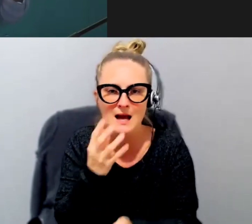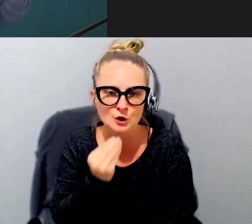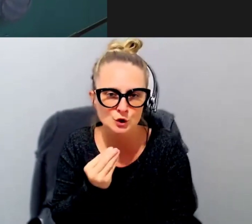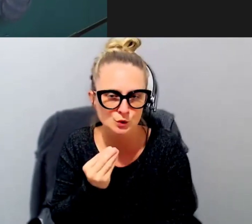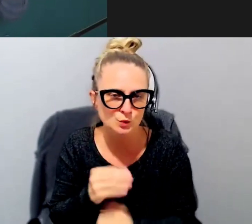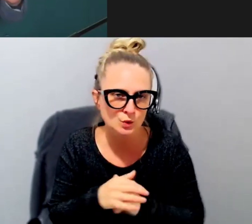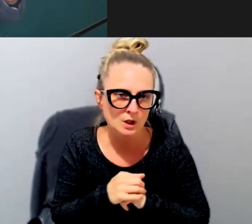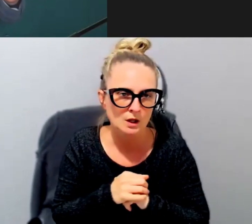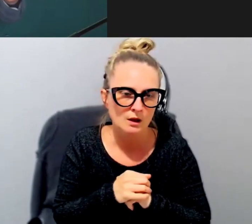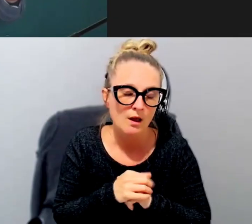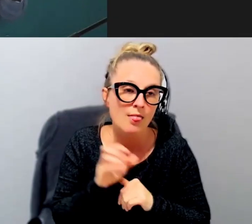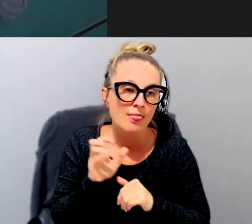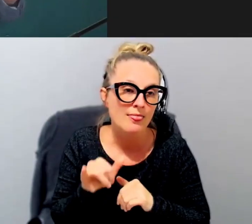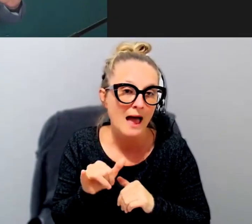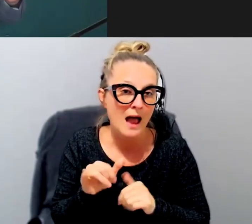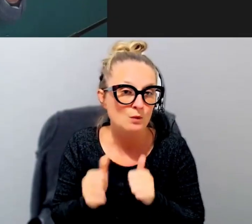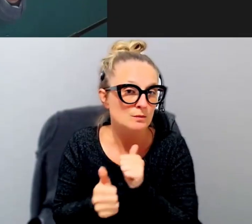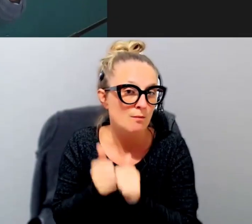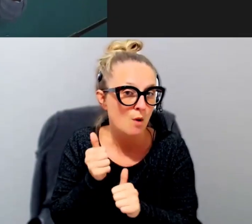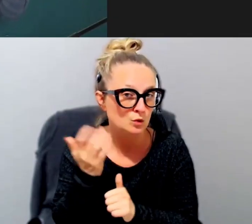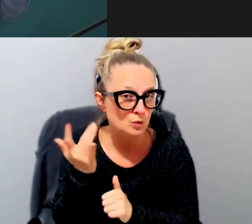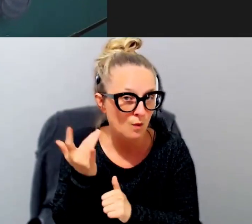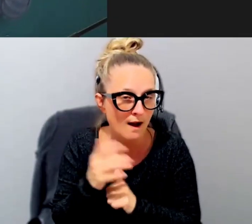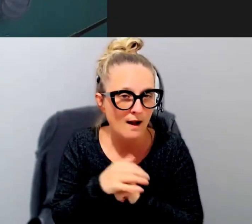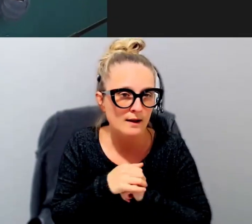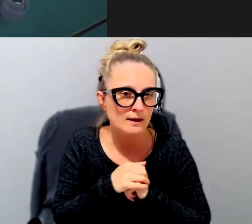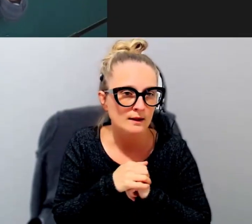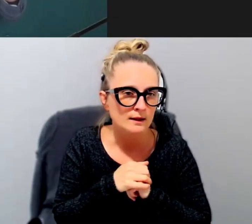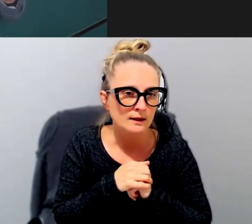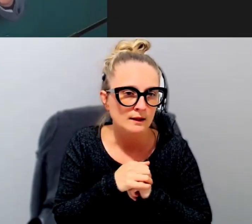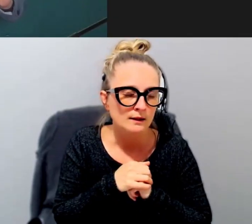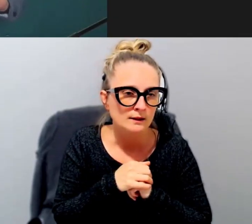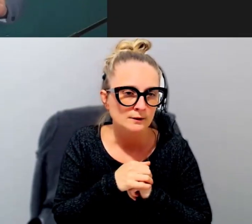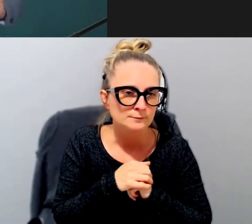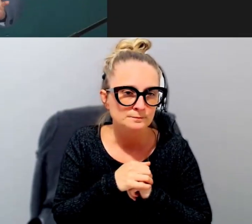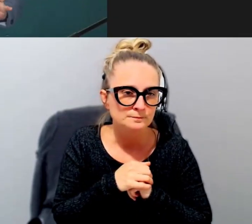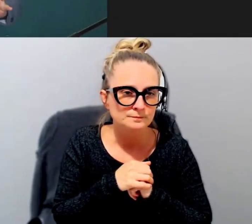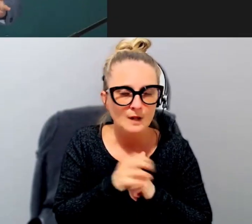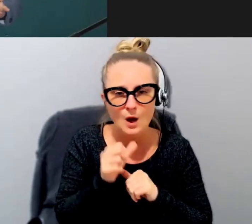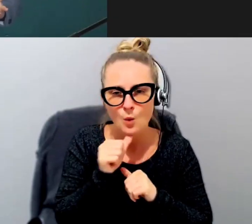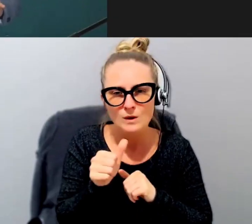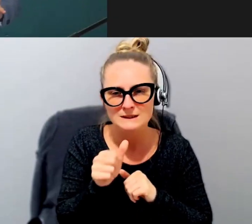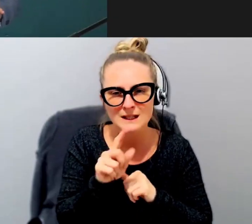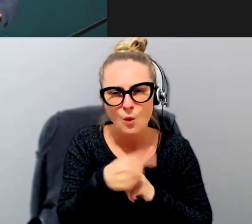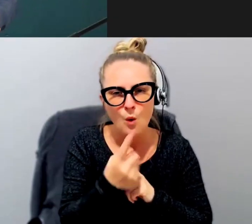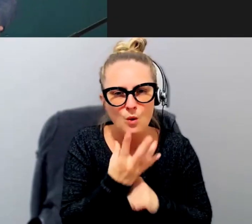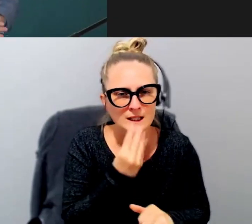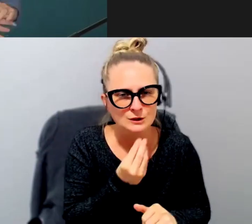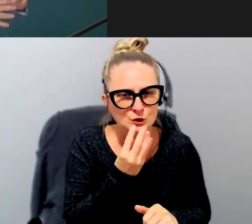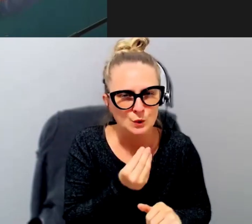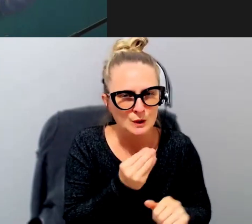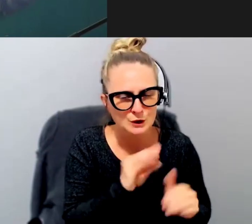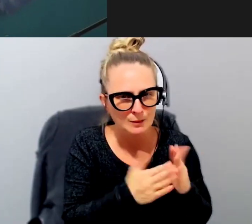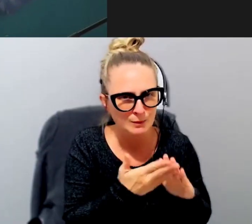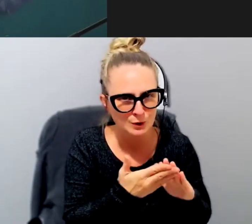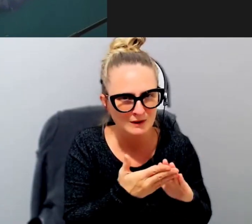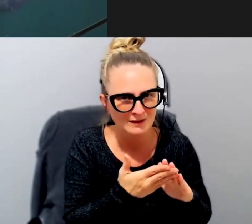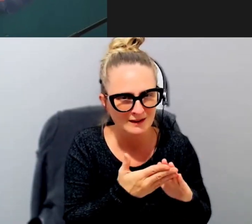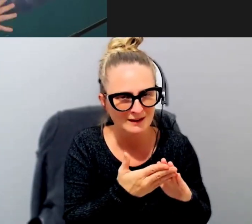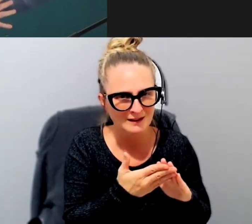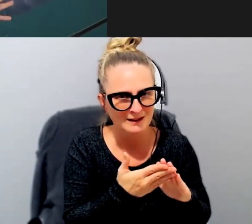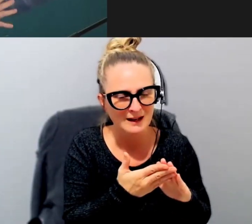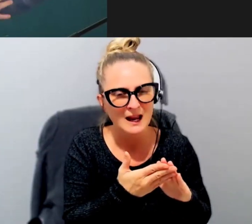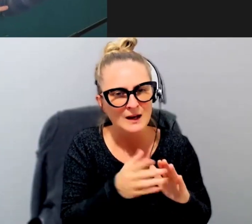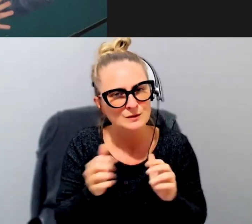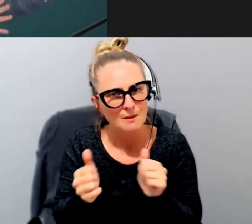was primarily because it wasn't just the Jewish community that didn't want intermarriage. It was the